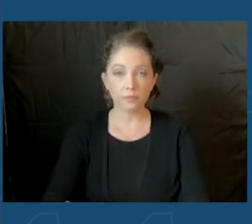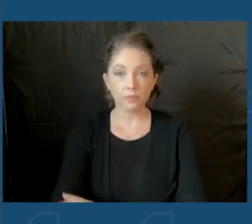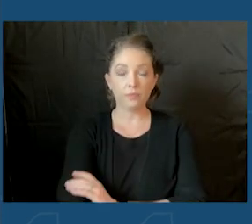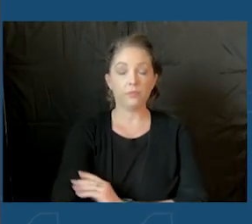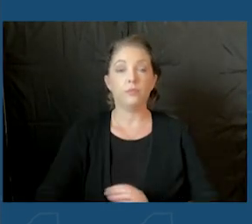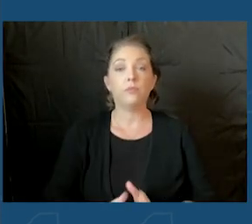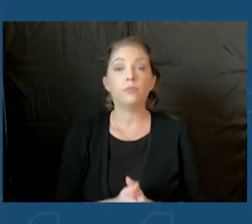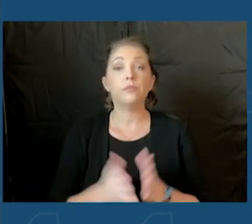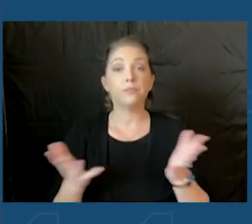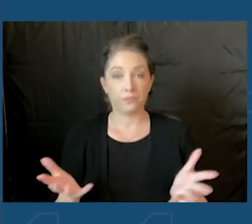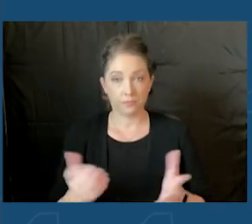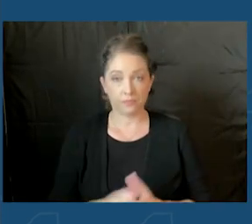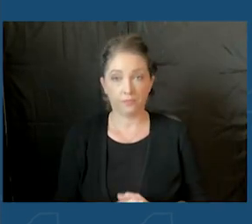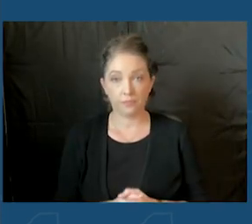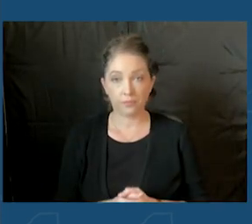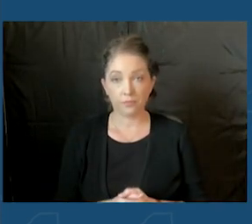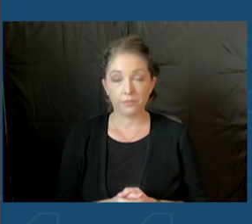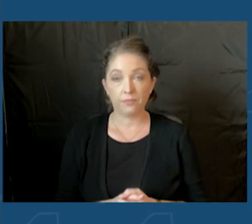So,